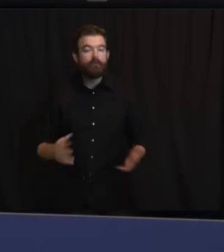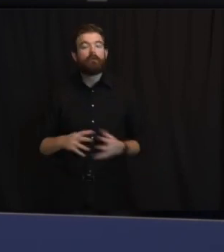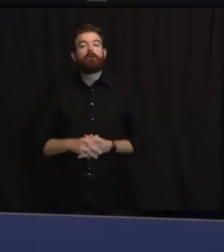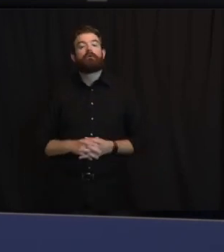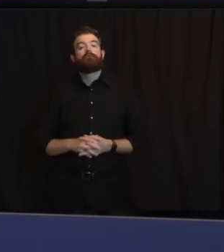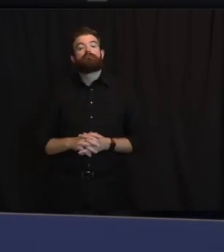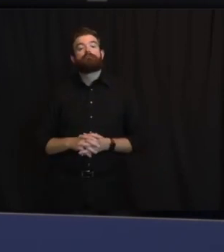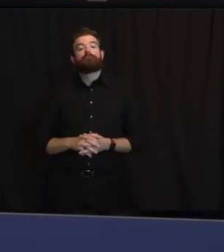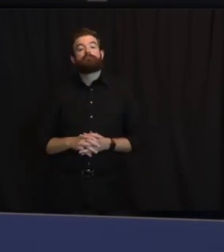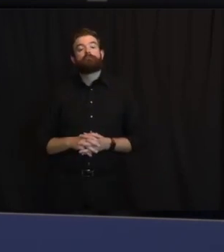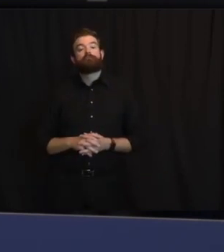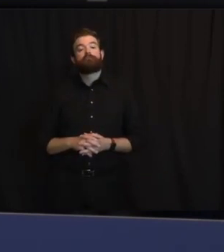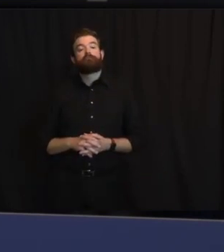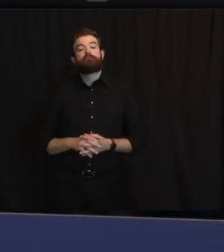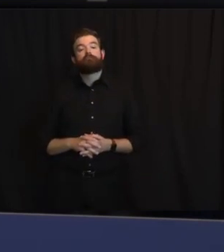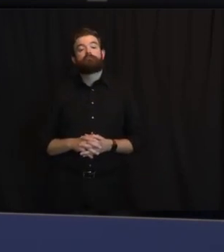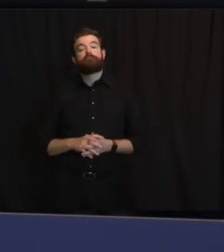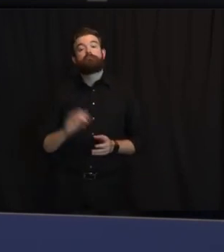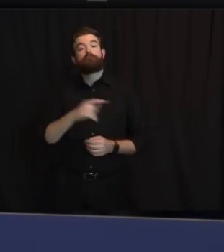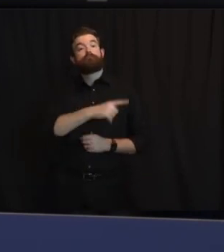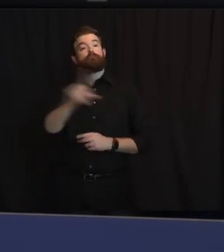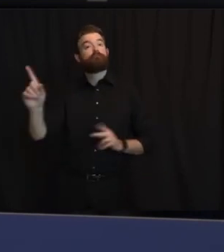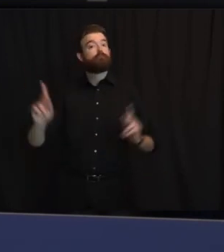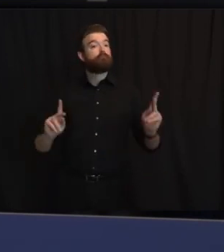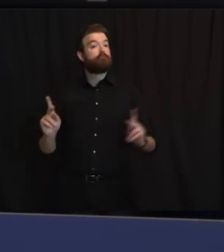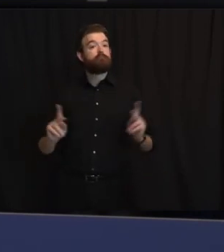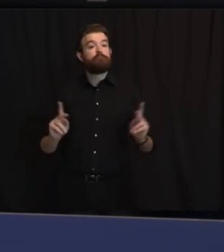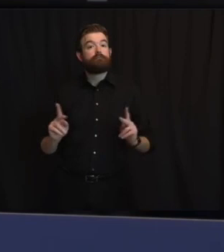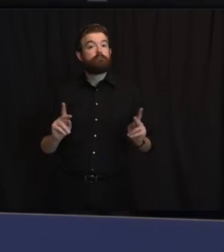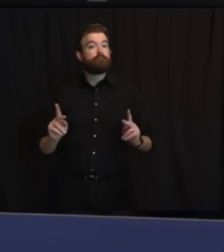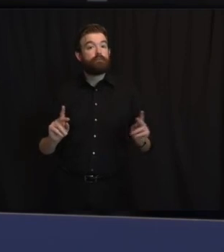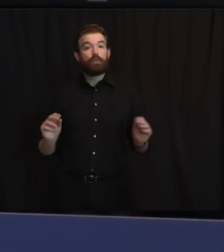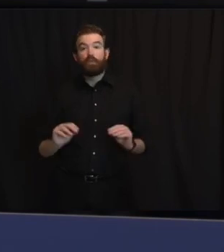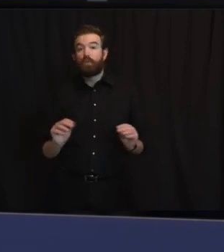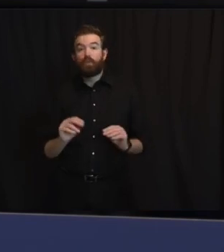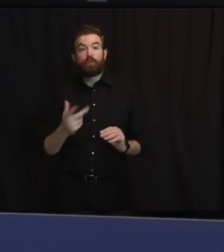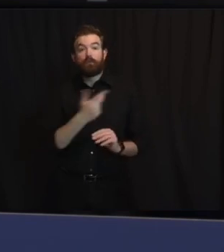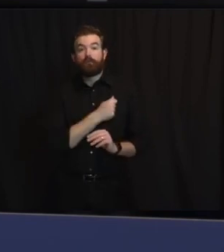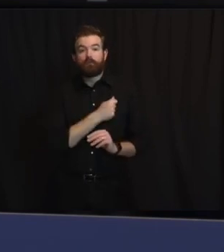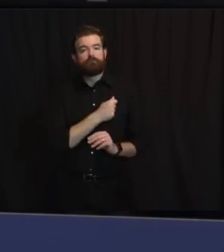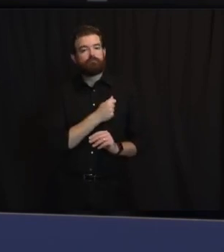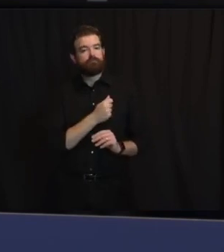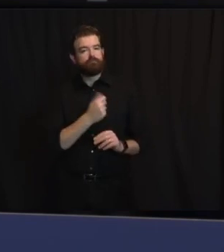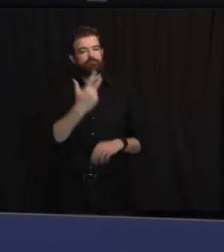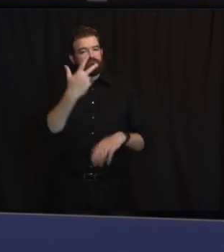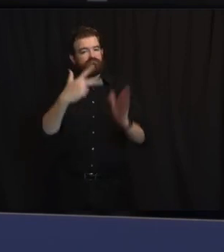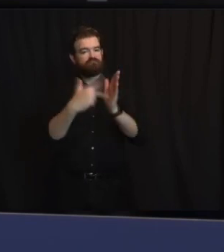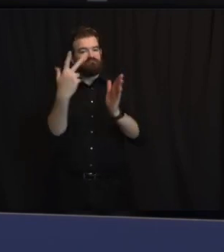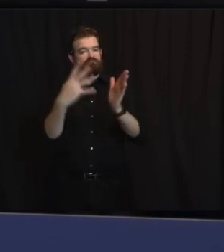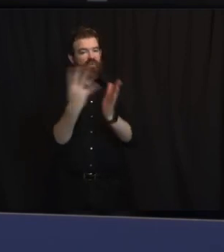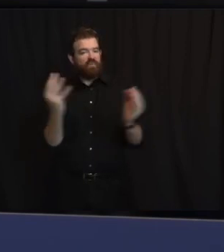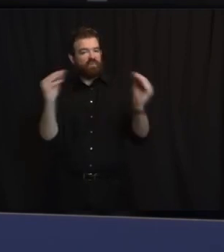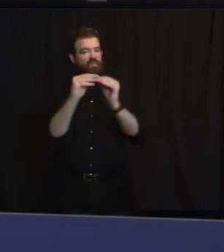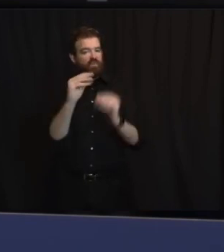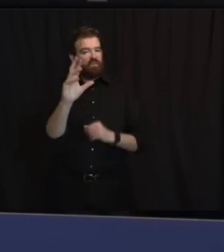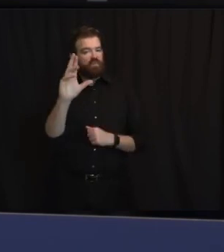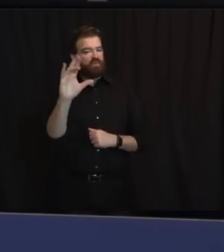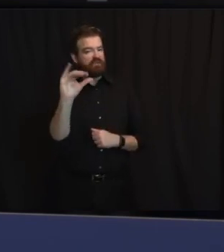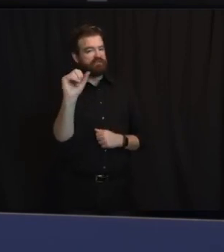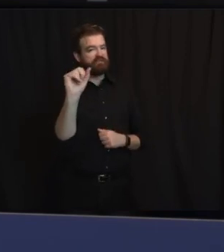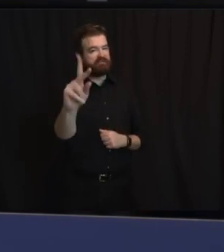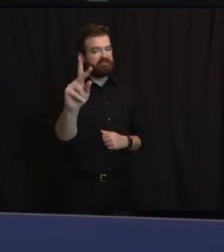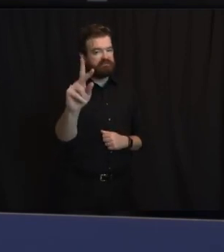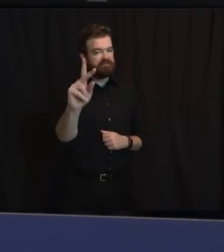and healthcare personnel had 3 and 4 times the risk of infection, as did vaccinated residents and staff. Vaccine